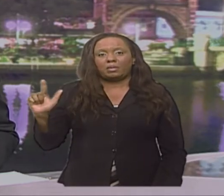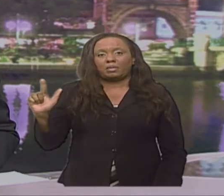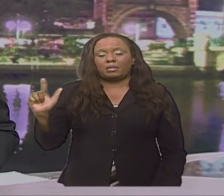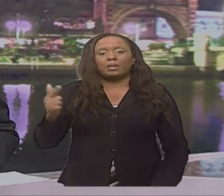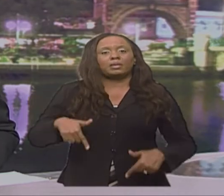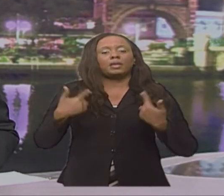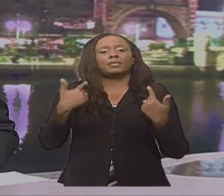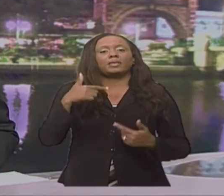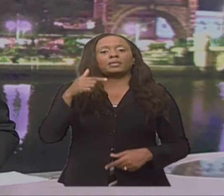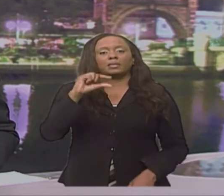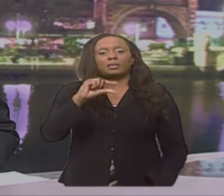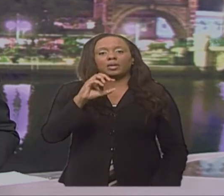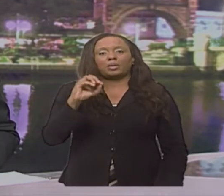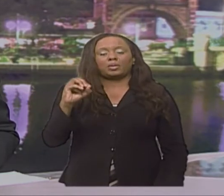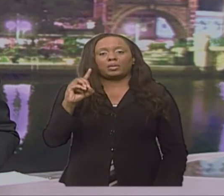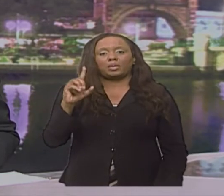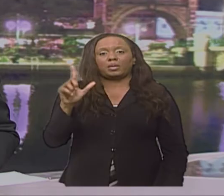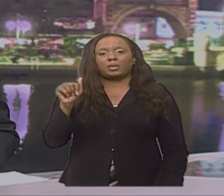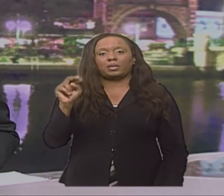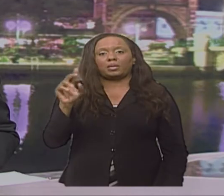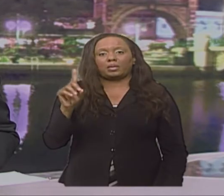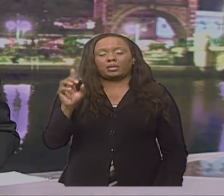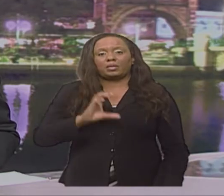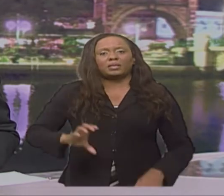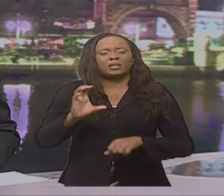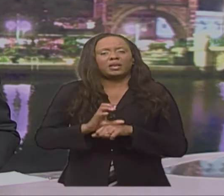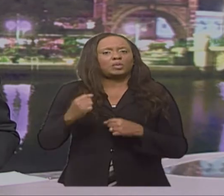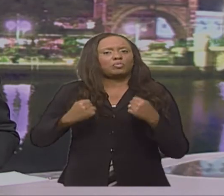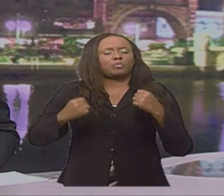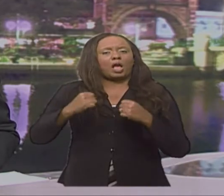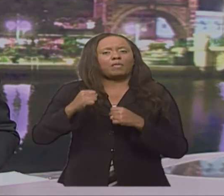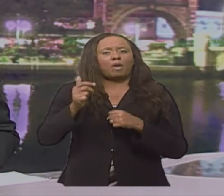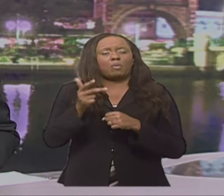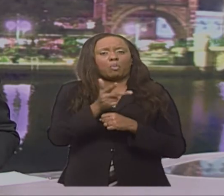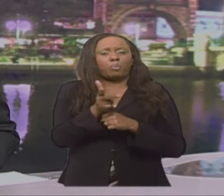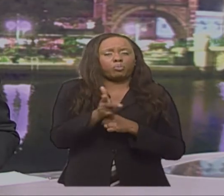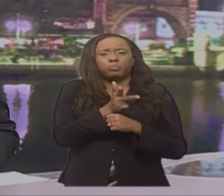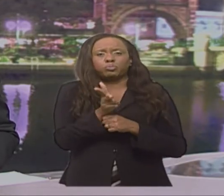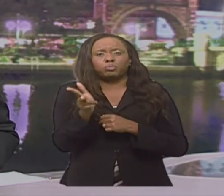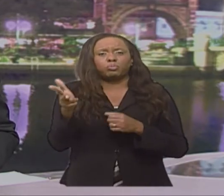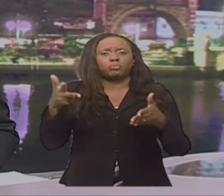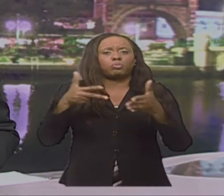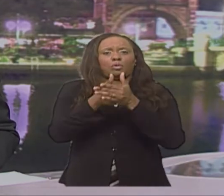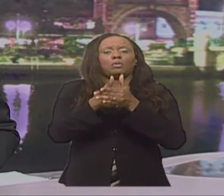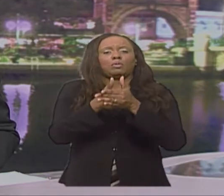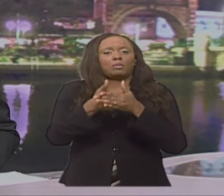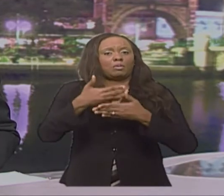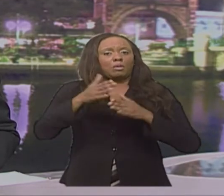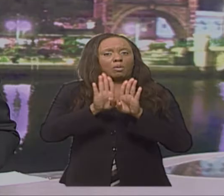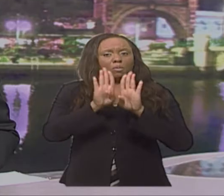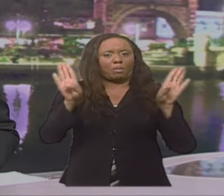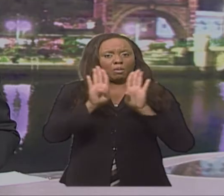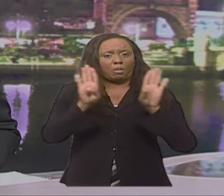car traveling along Oystons Road in the direction of Welch's, Christchurch, when he lost control of the vehicle sometime around 2. The car collided